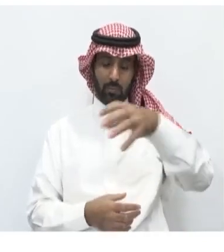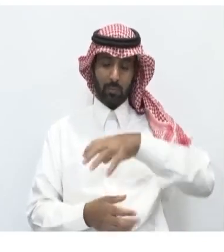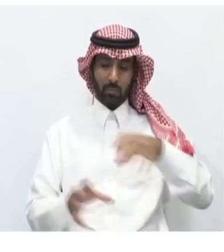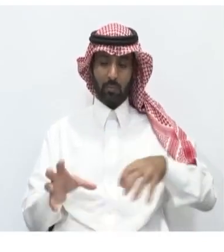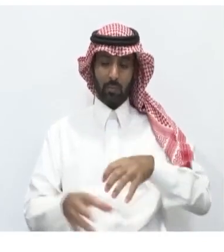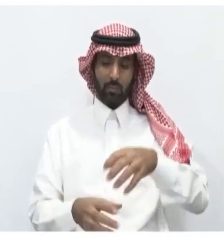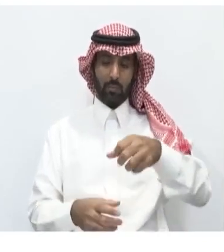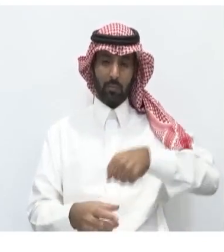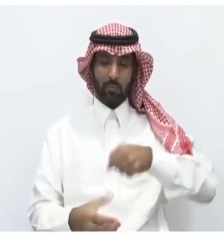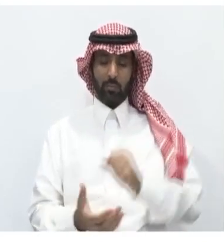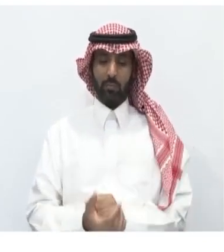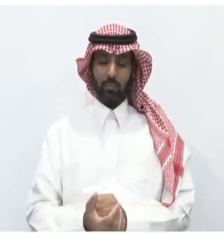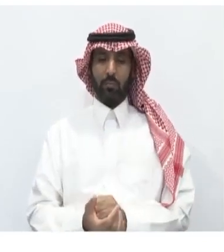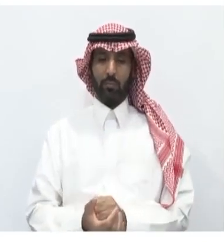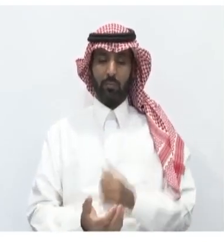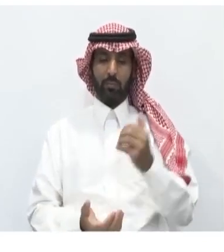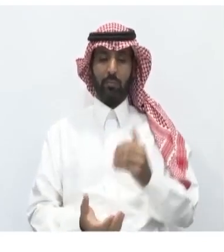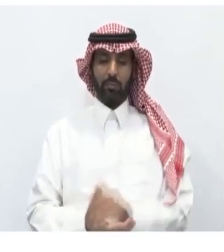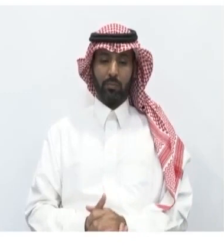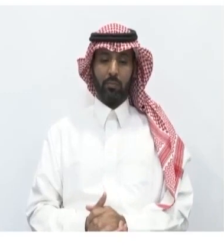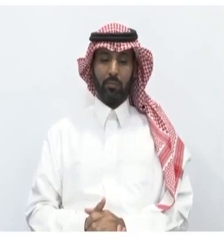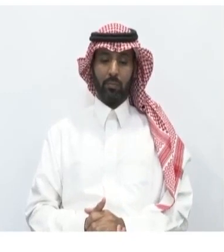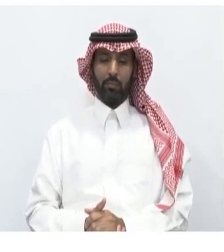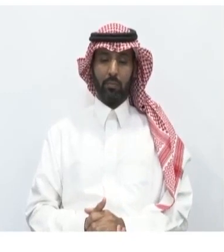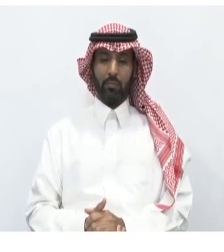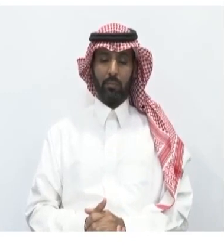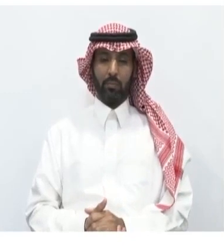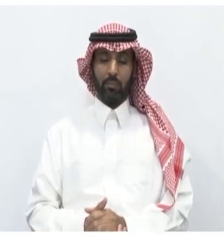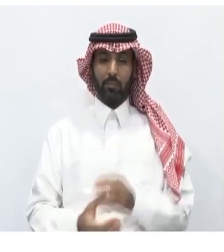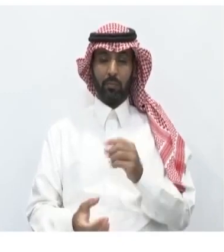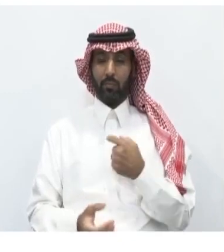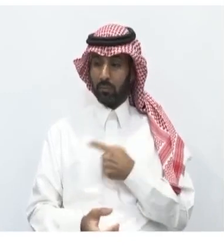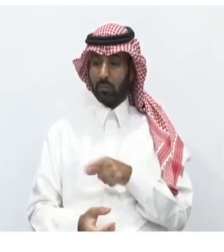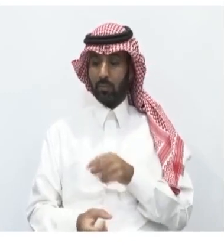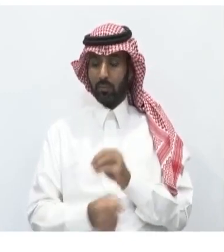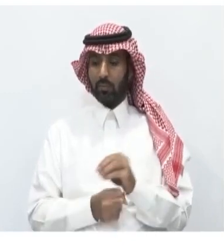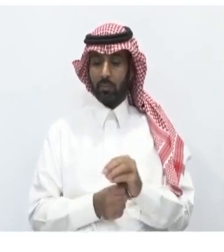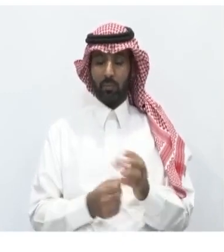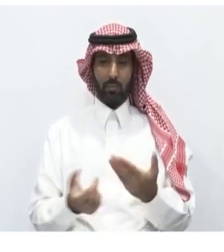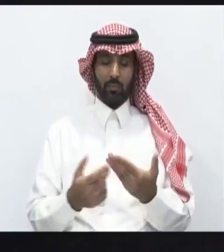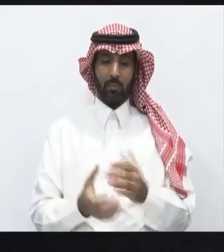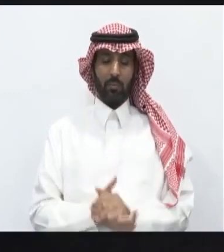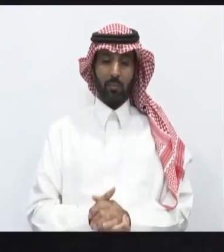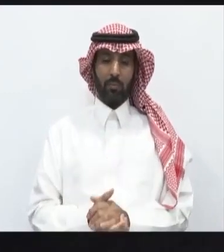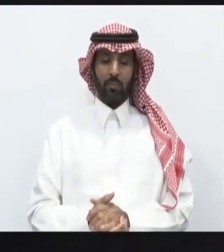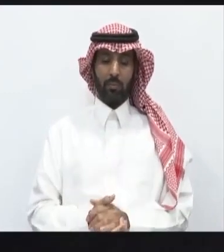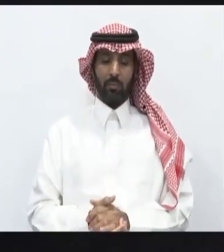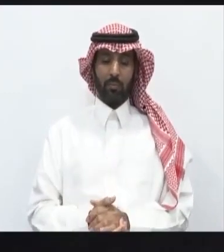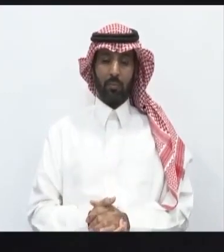use the stress in compound nouns correctly. So we'll be learning about the compound